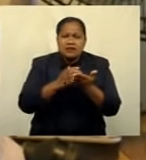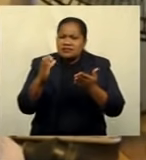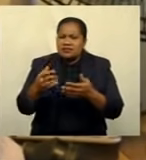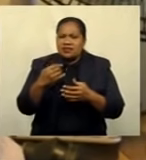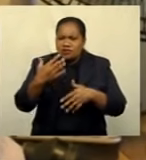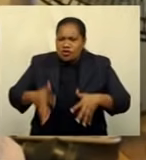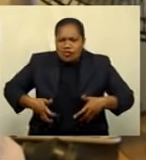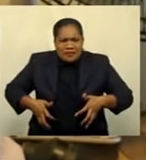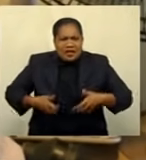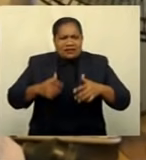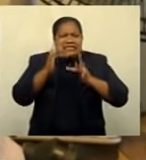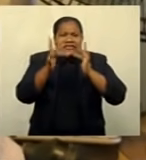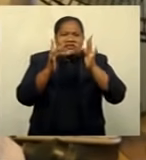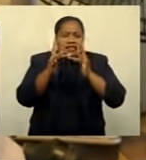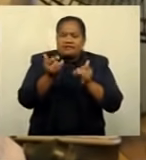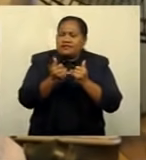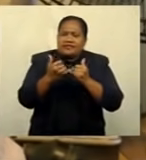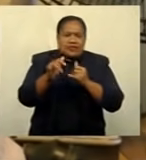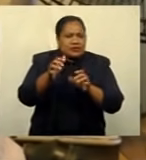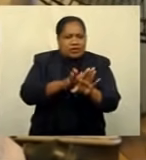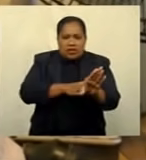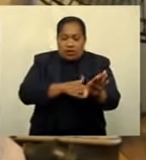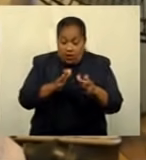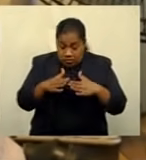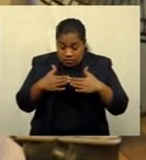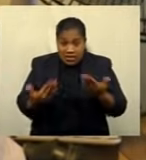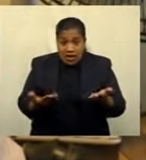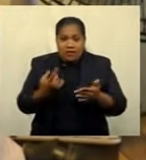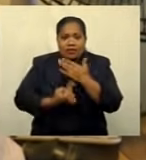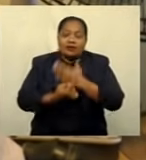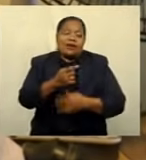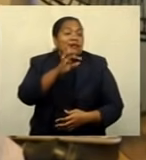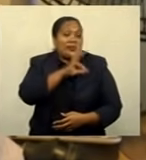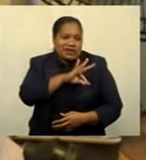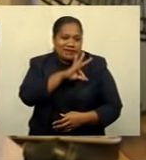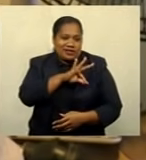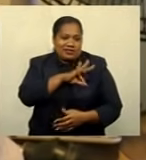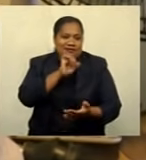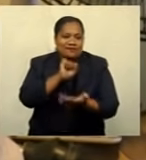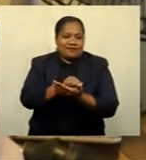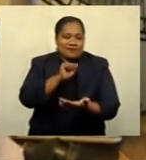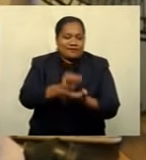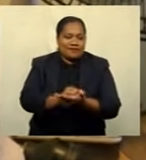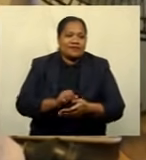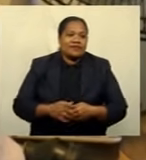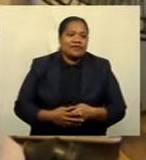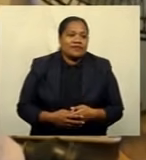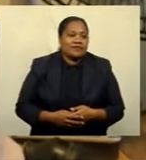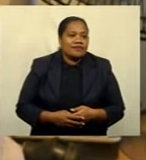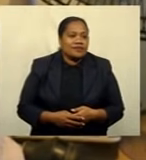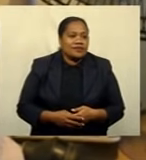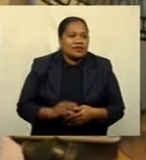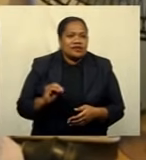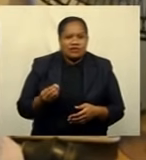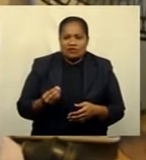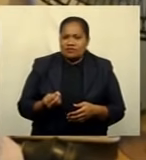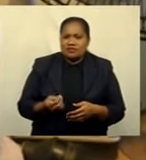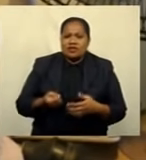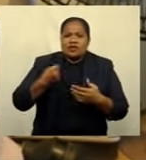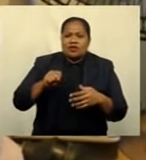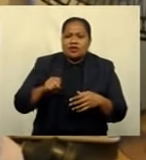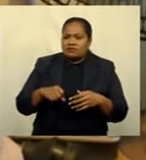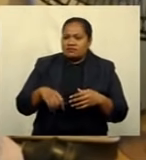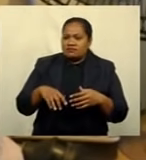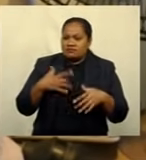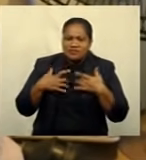so you're going to benefit from now onwards. So you want any hassle or whatever, you have to go and check the customer